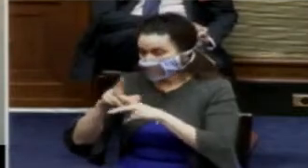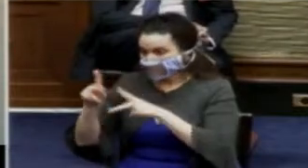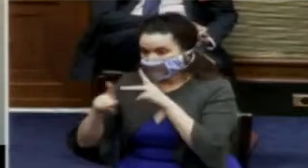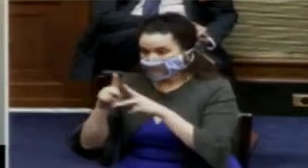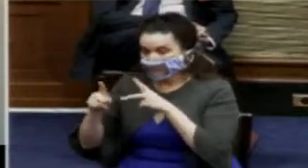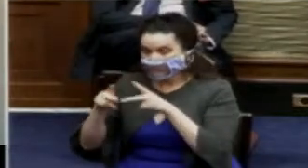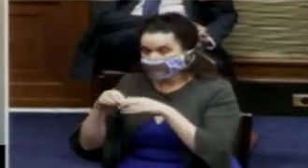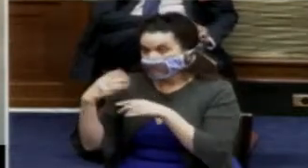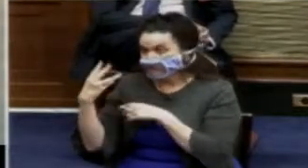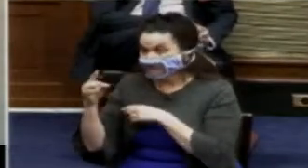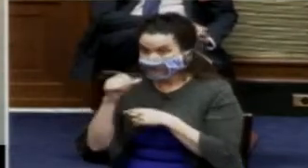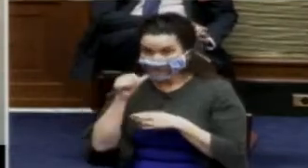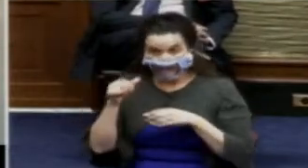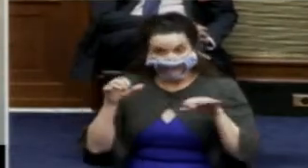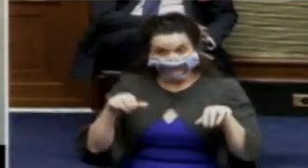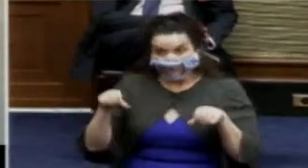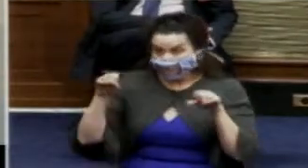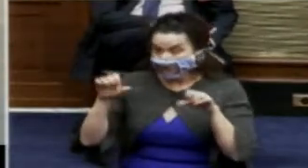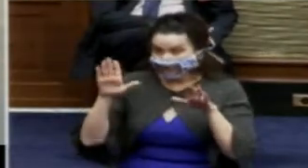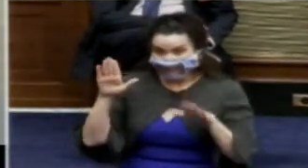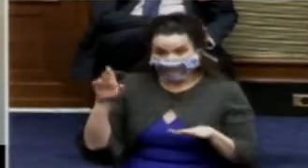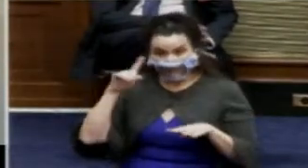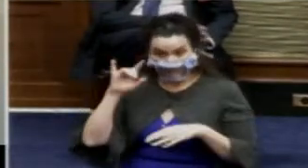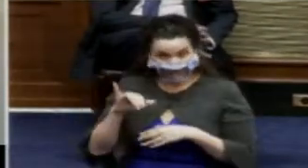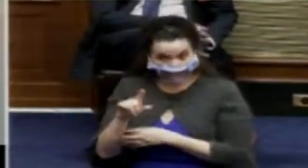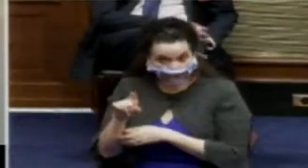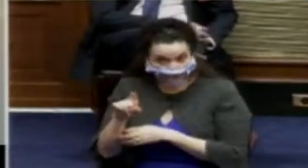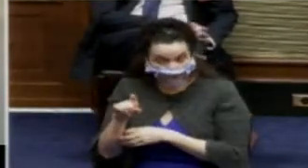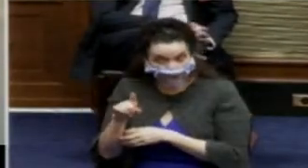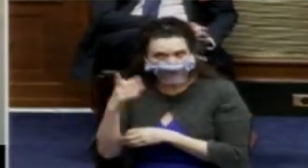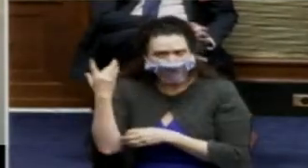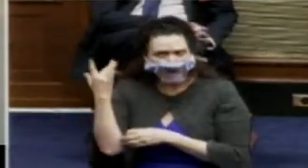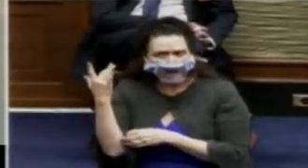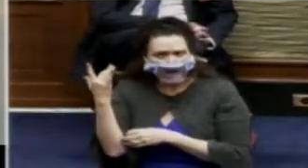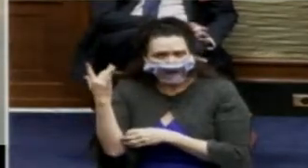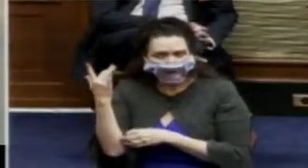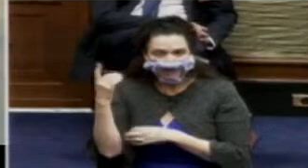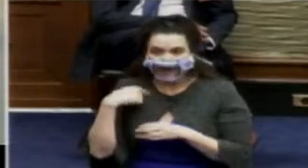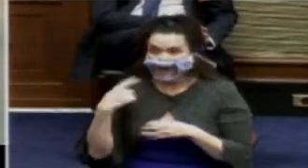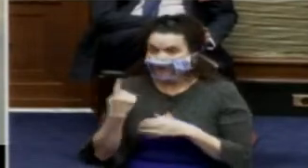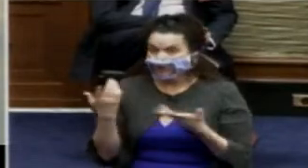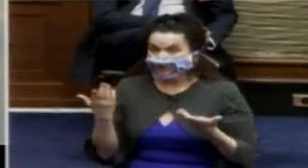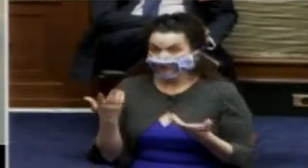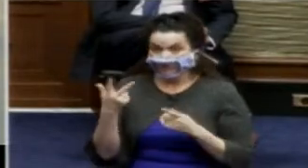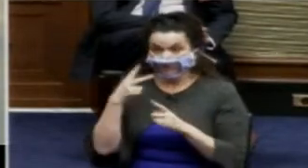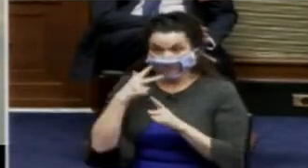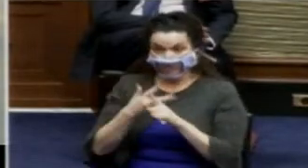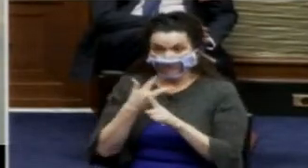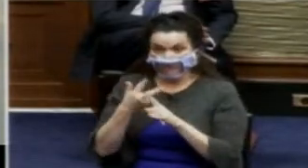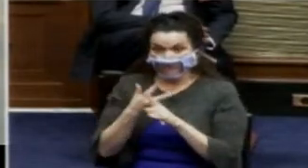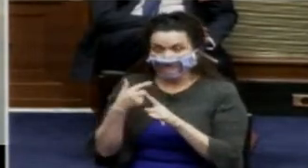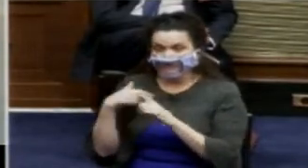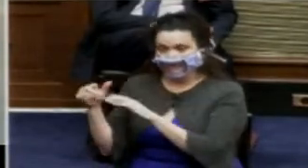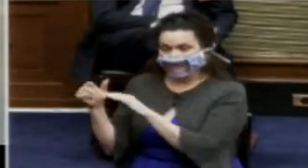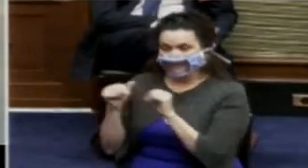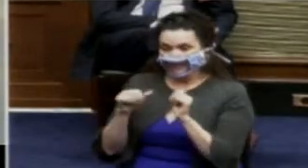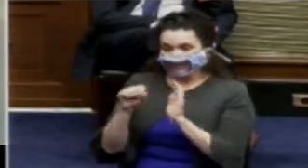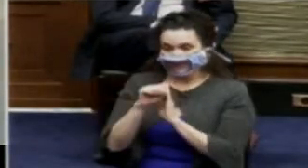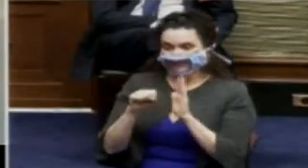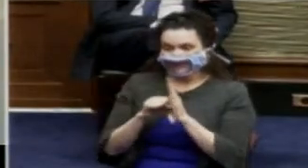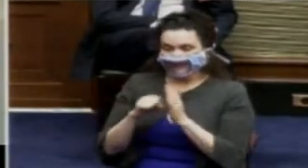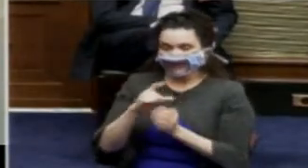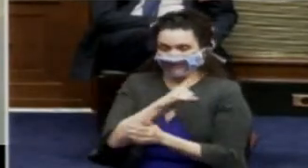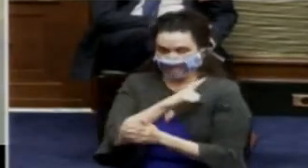that. Now, why is that? And is this partisan? Because I've only been here for 3 months and I left the state legislature that prided itself